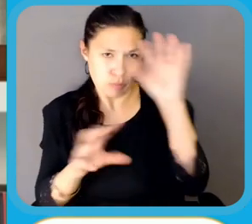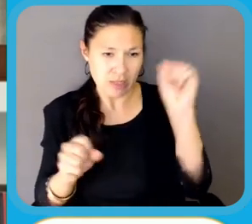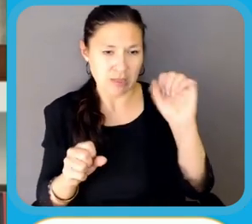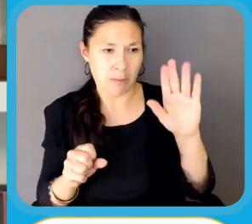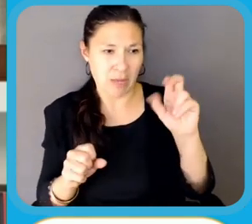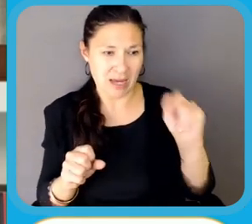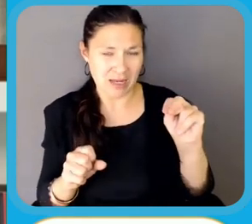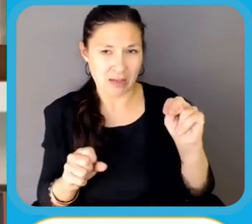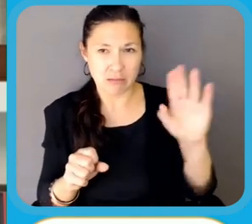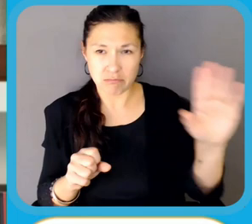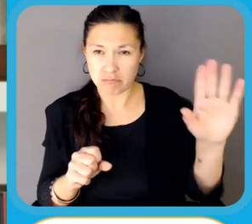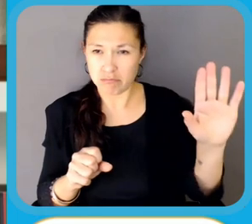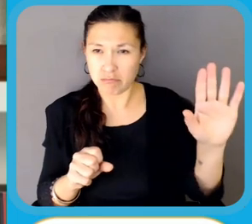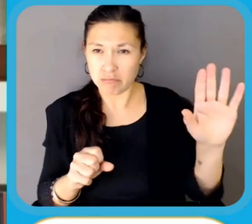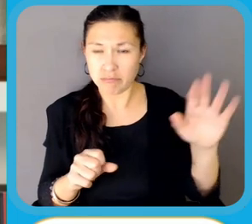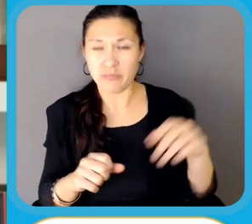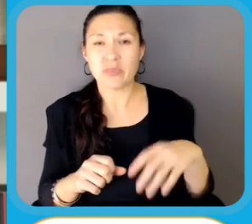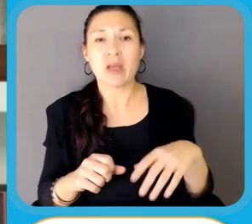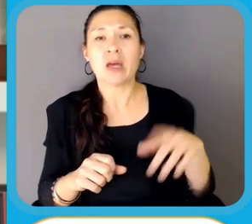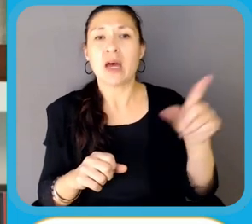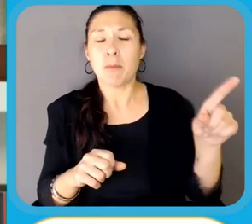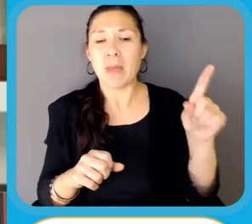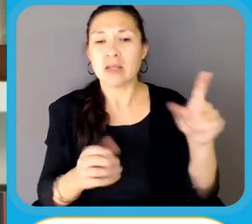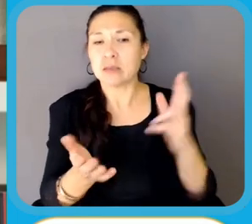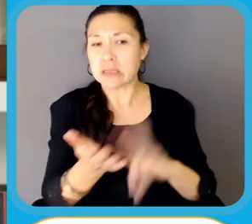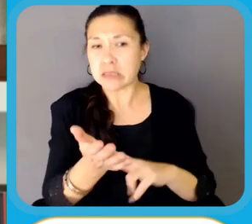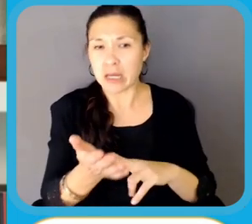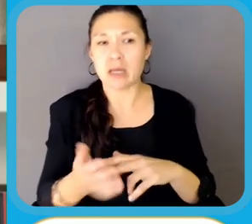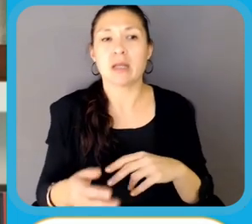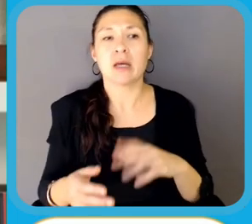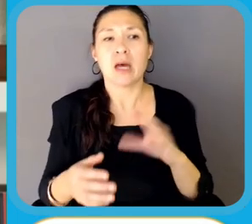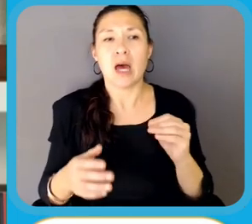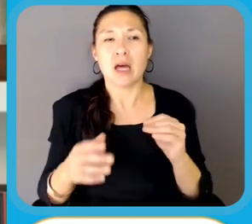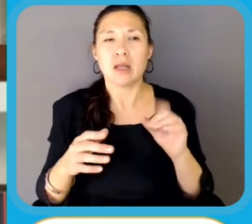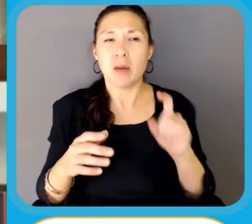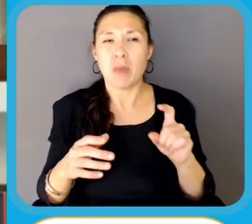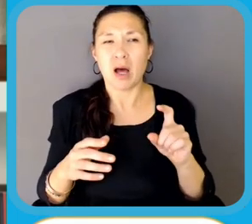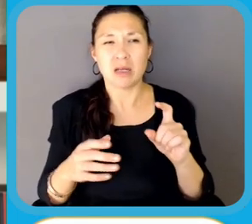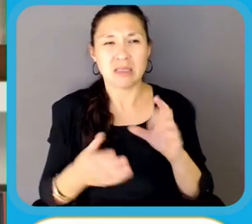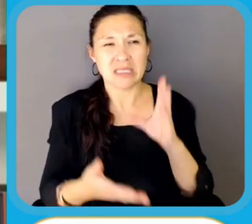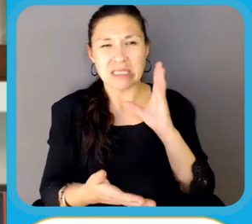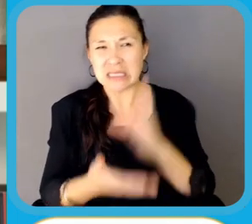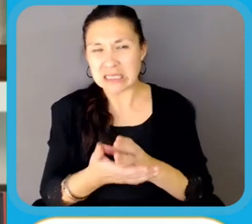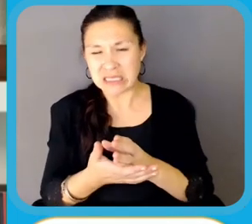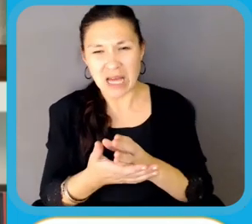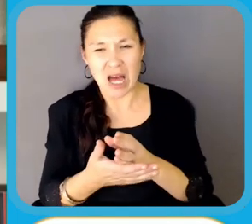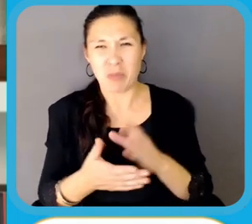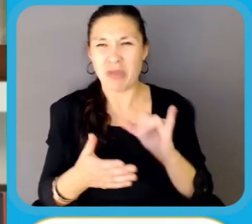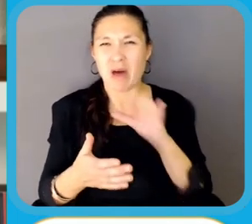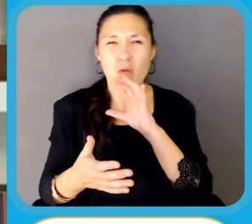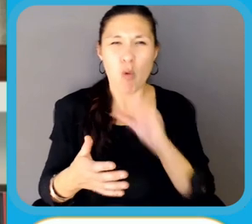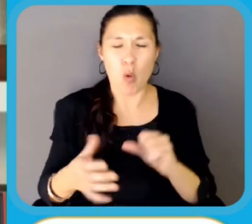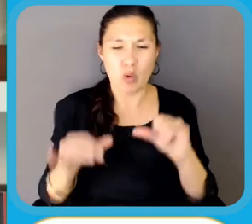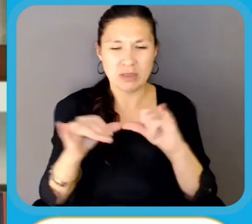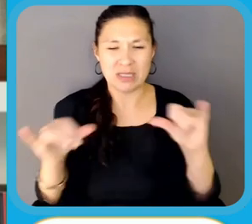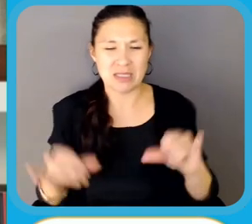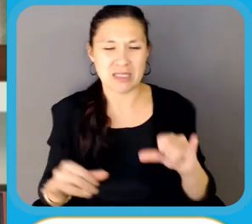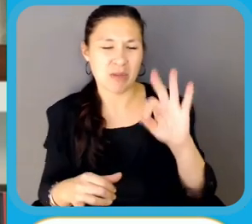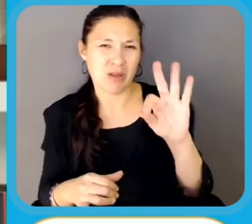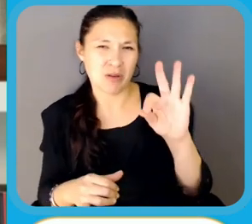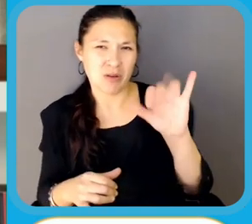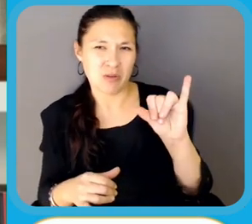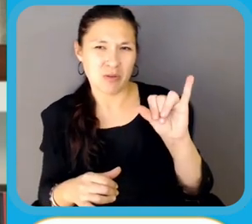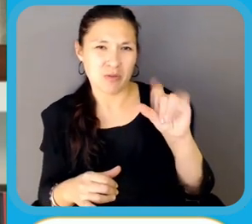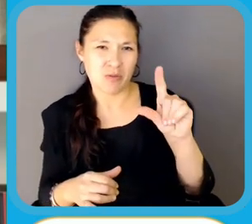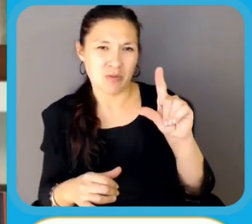that we must eliminate or reform the racist and arcane filibuster in the Senate that gives power in the Senate to